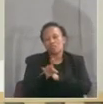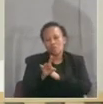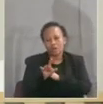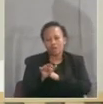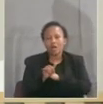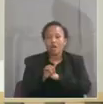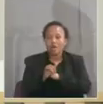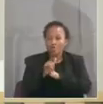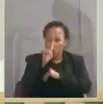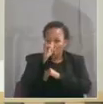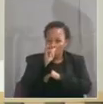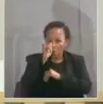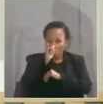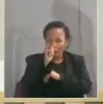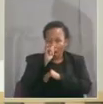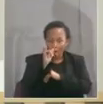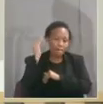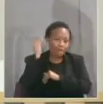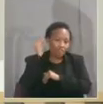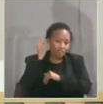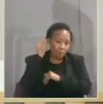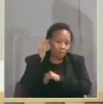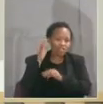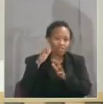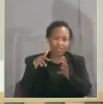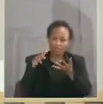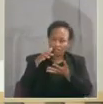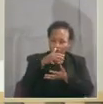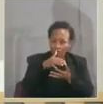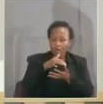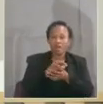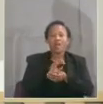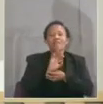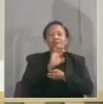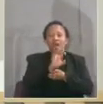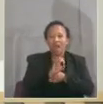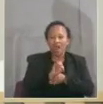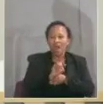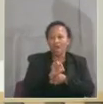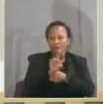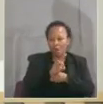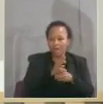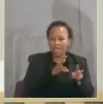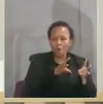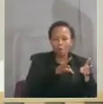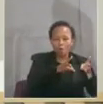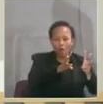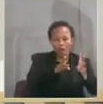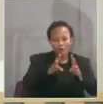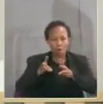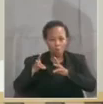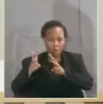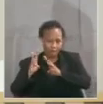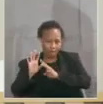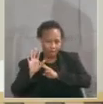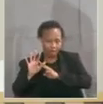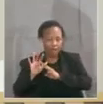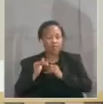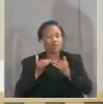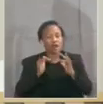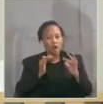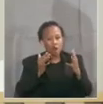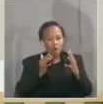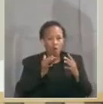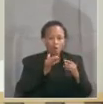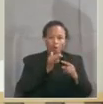crime intelligence utilize both conventional and unconventional methods in terms of